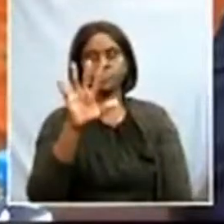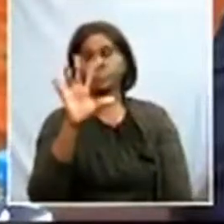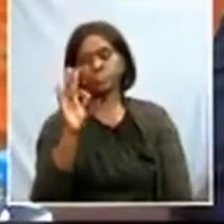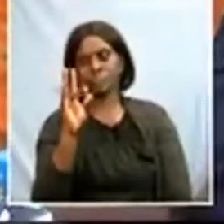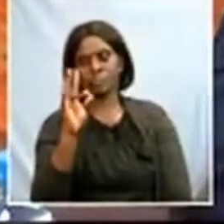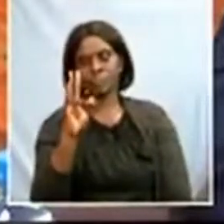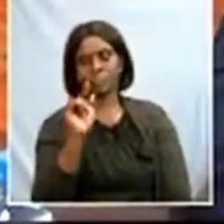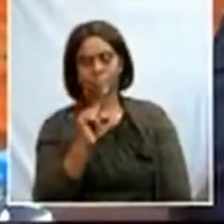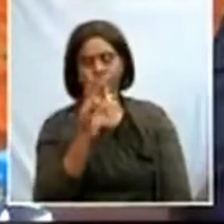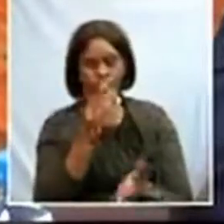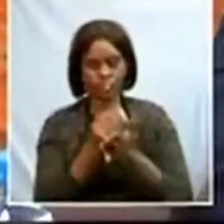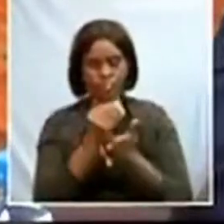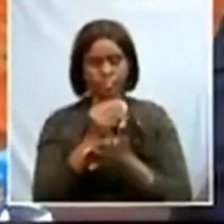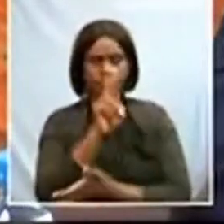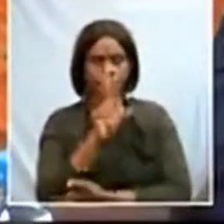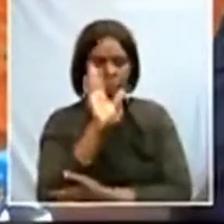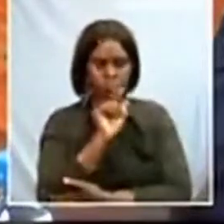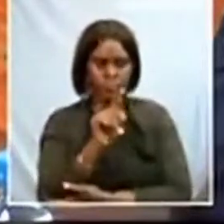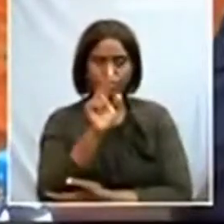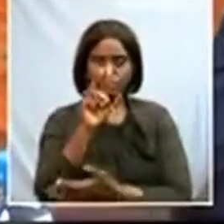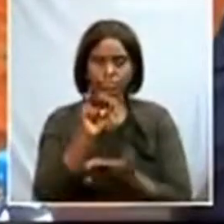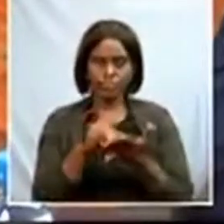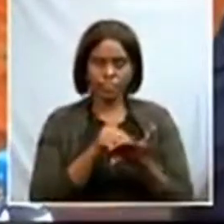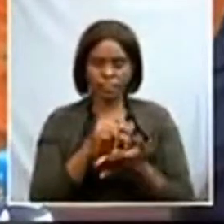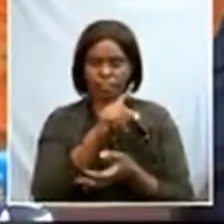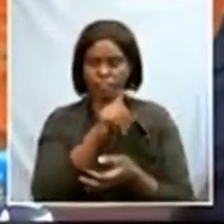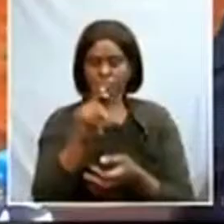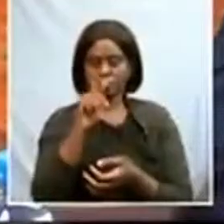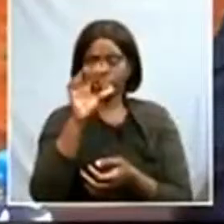2,151,857 and the amount spent was